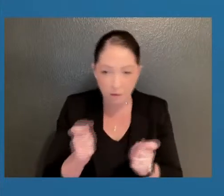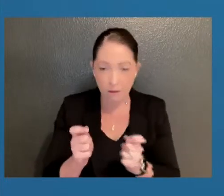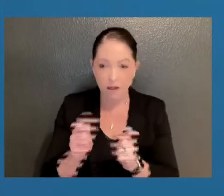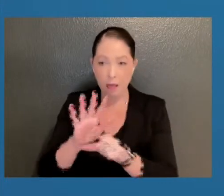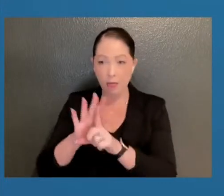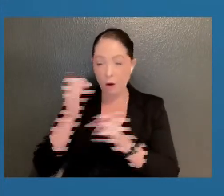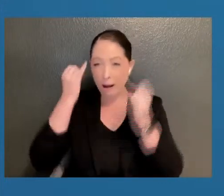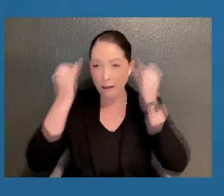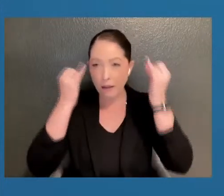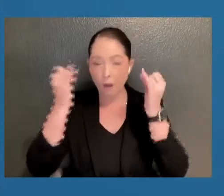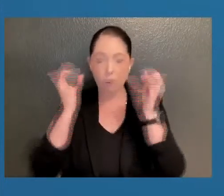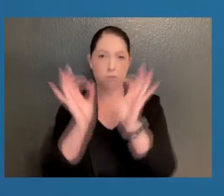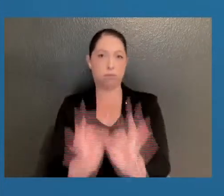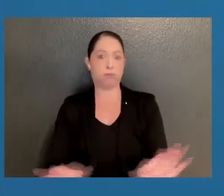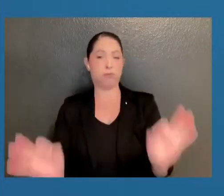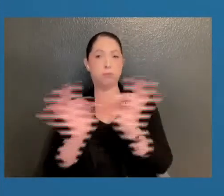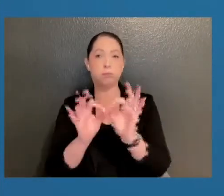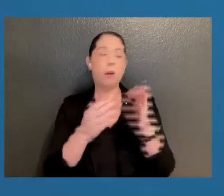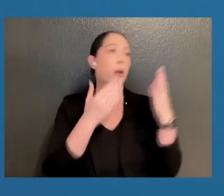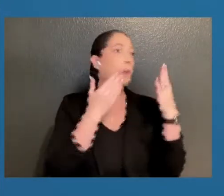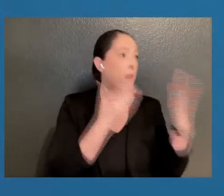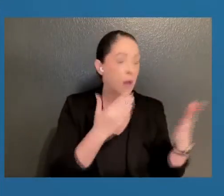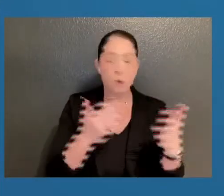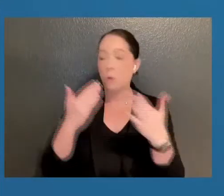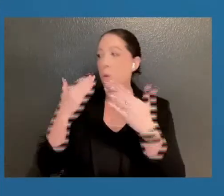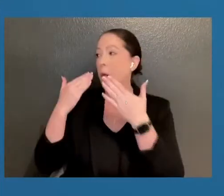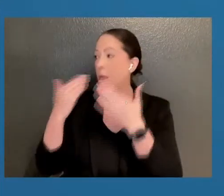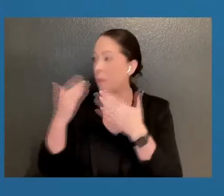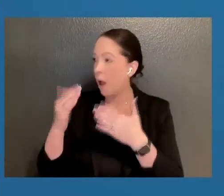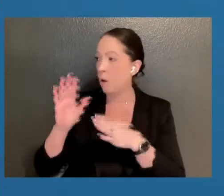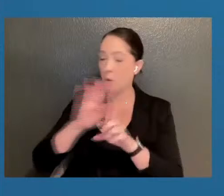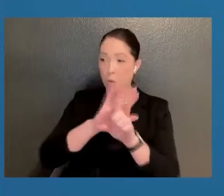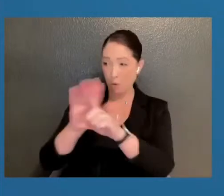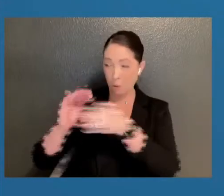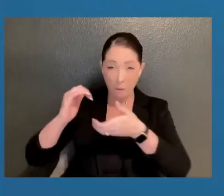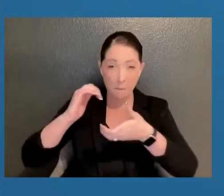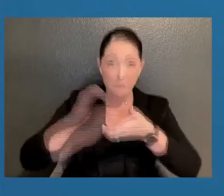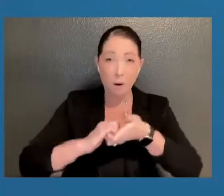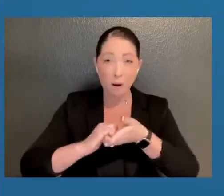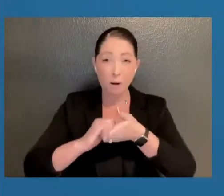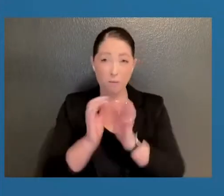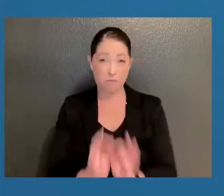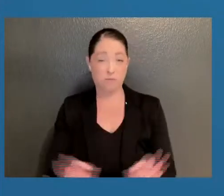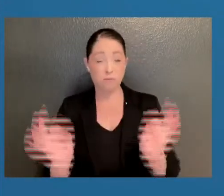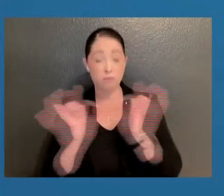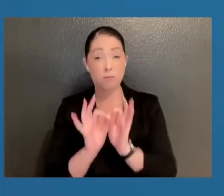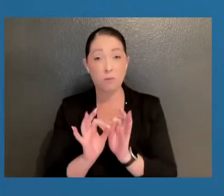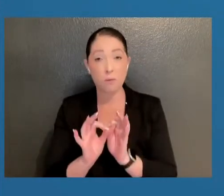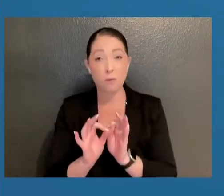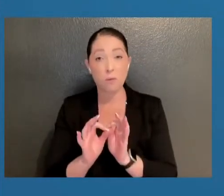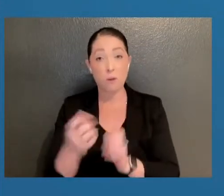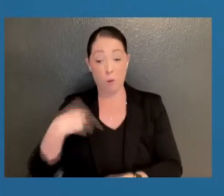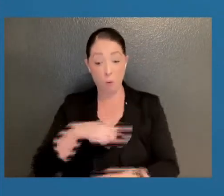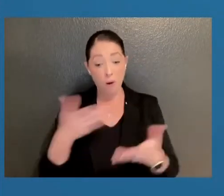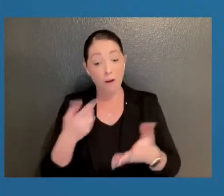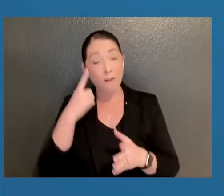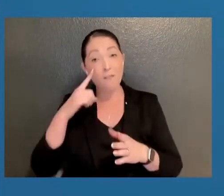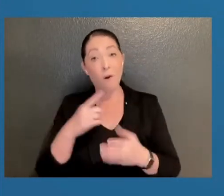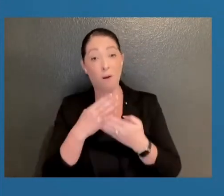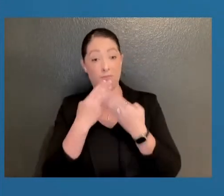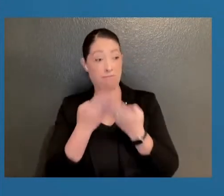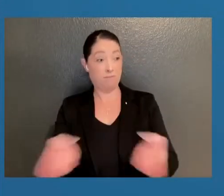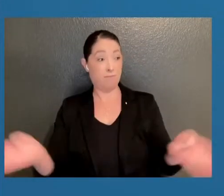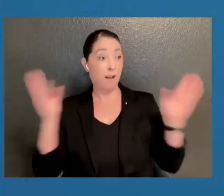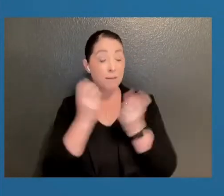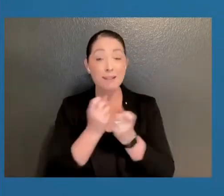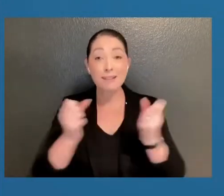them I'm grateful for that partnership. It really means a lot, because we are all here to fight for public safety. That's what our job is.